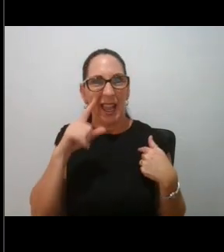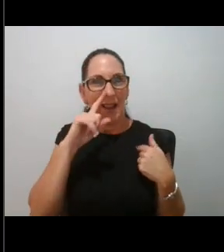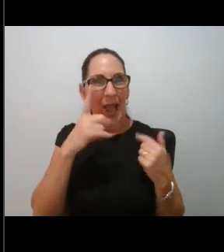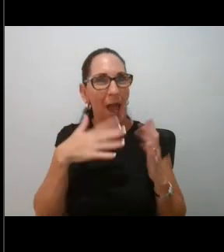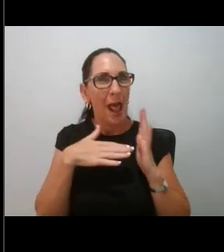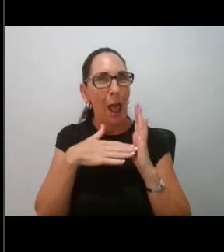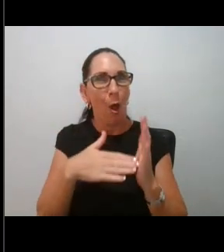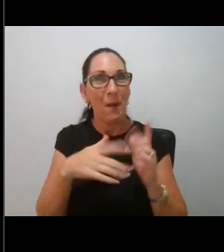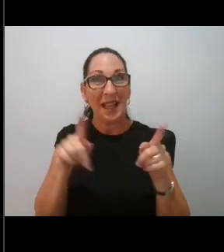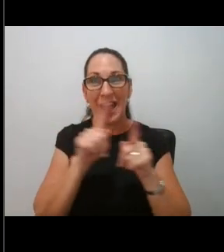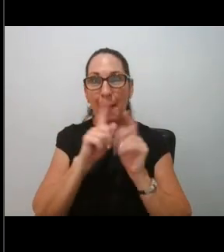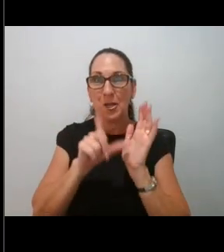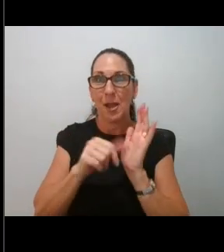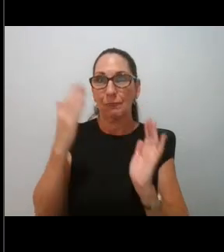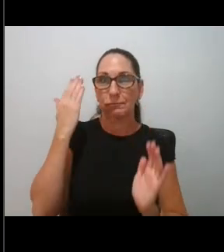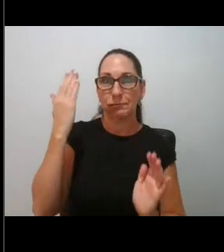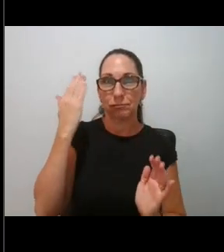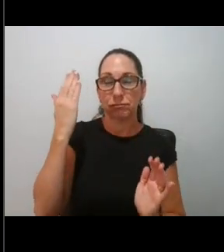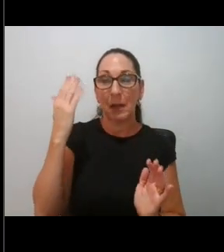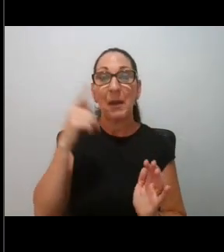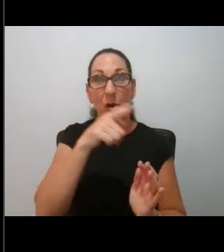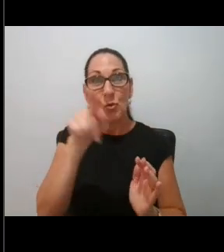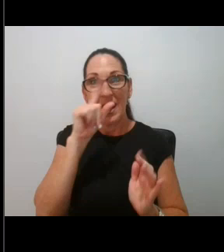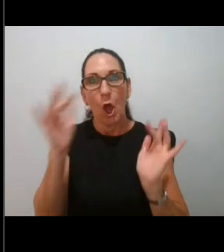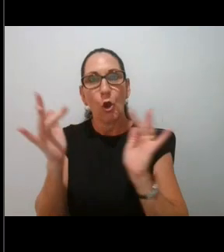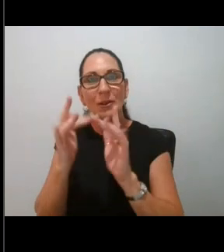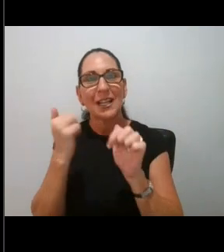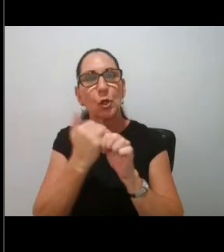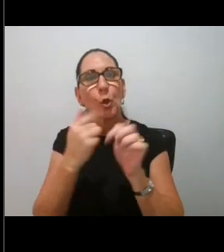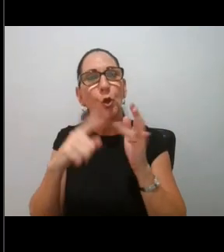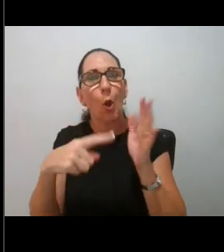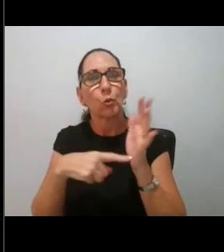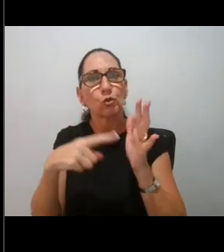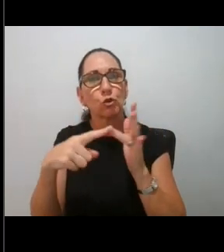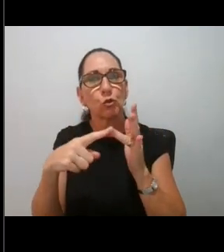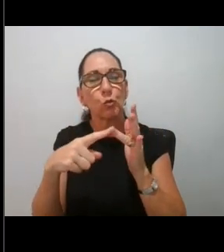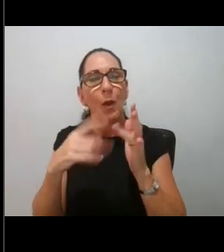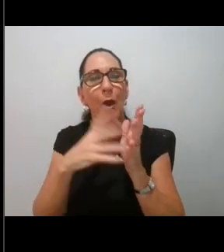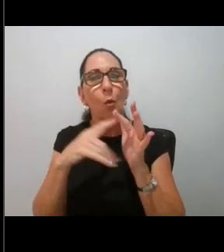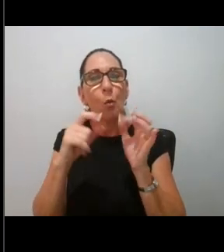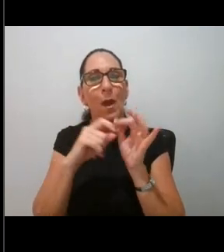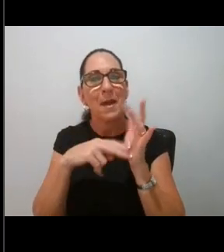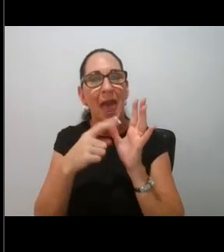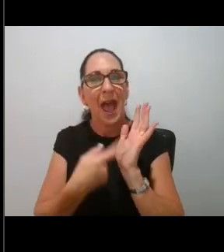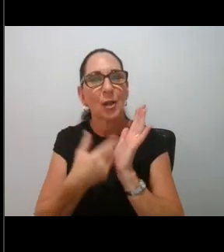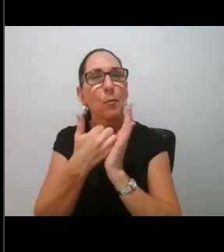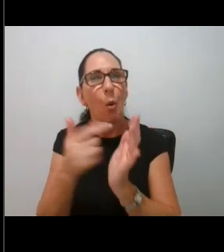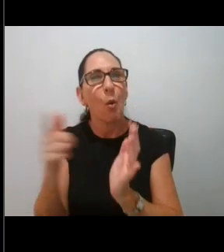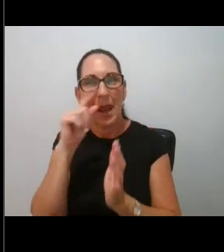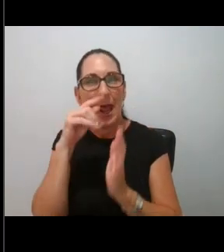the live webinar, but if you contact the GoToWebinar customer support, they may be able to help you.